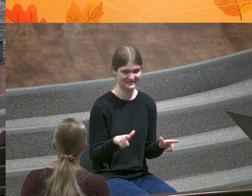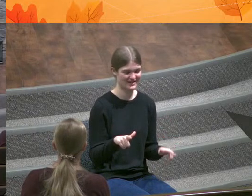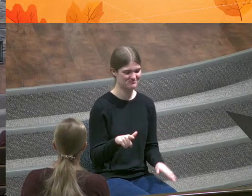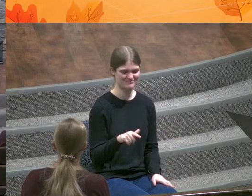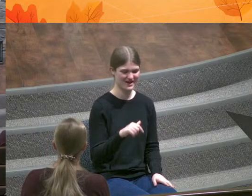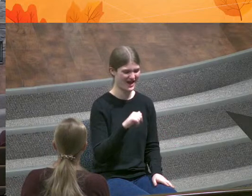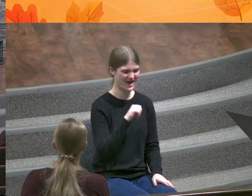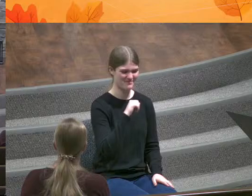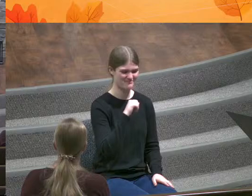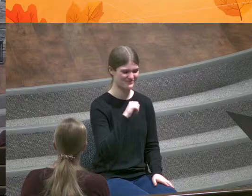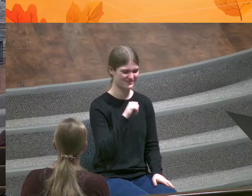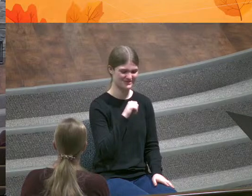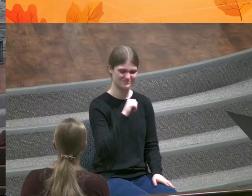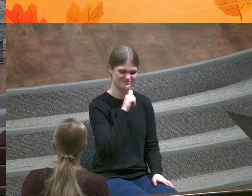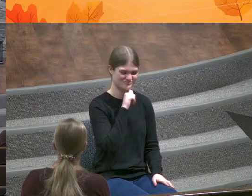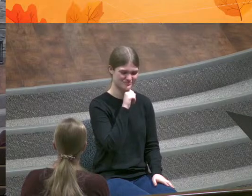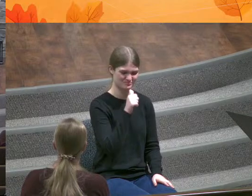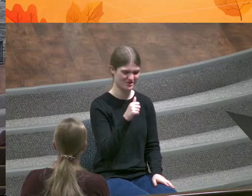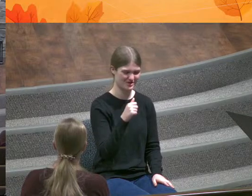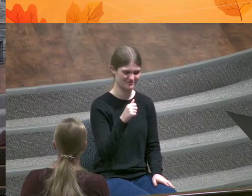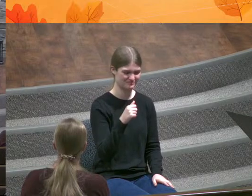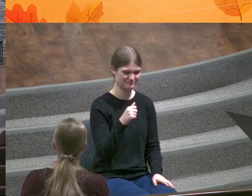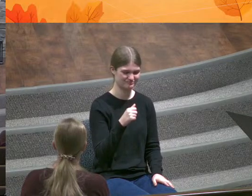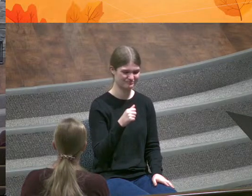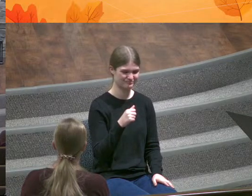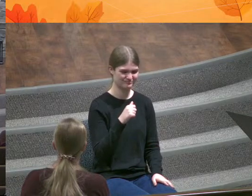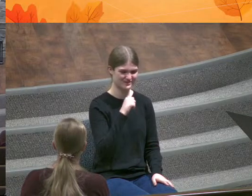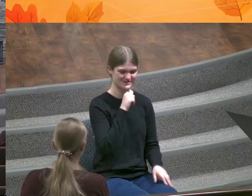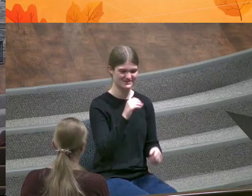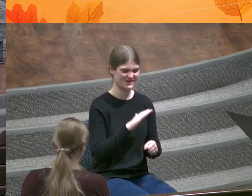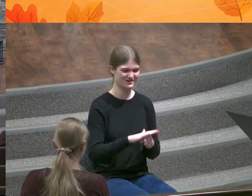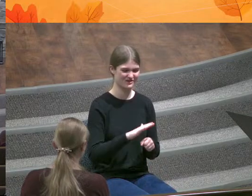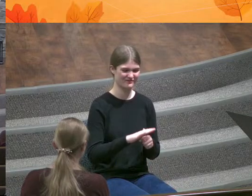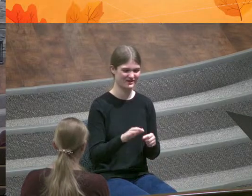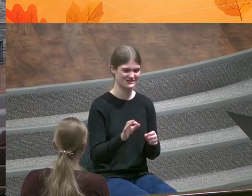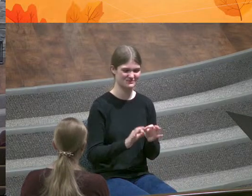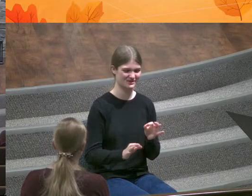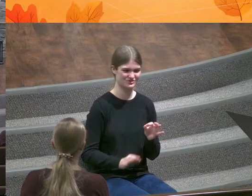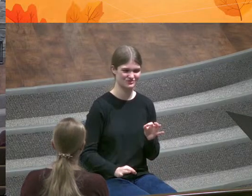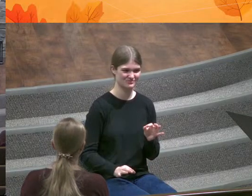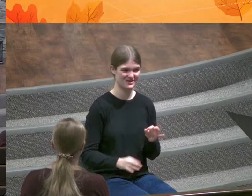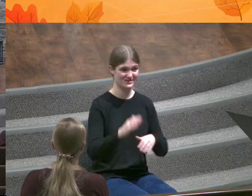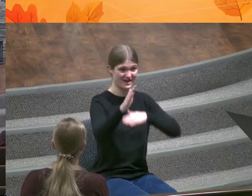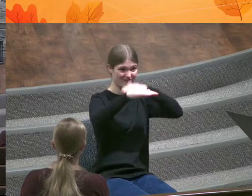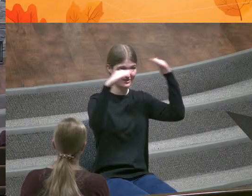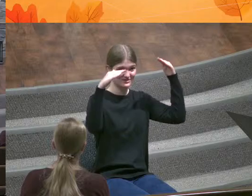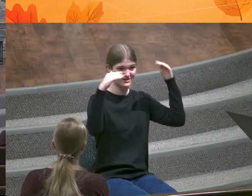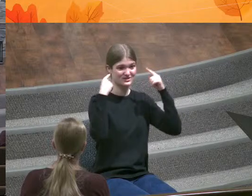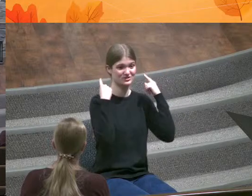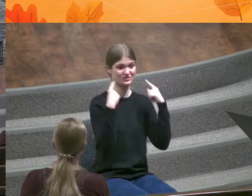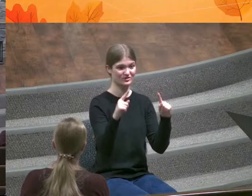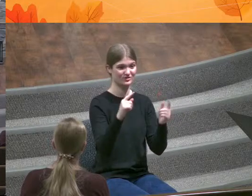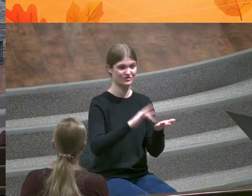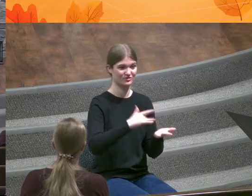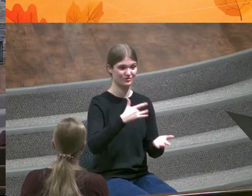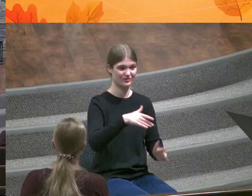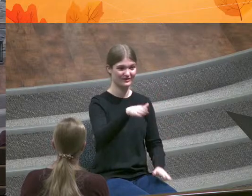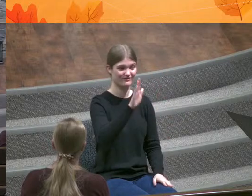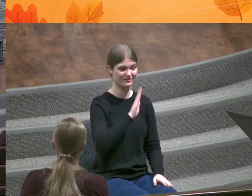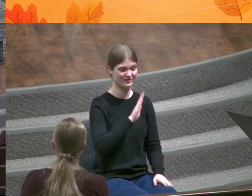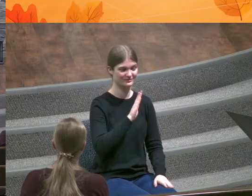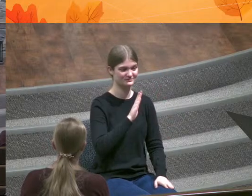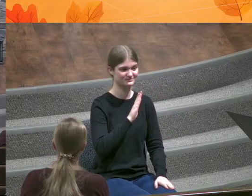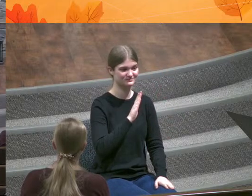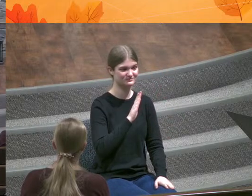It doesn't get close enough. It doesn't get far away enough. The heavens declare the glory of